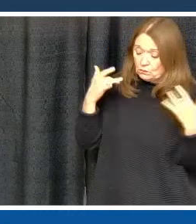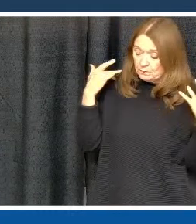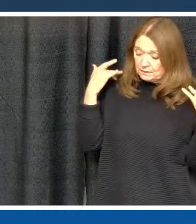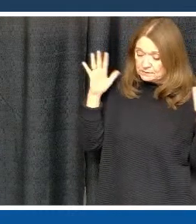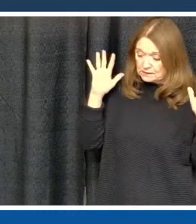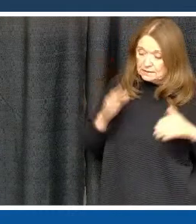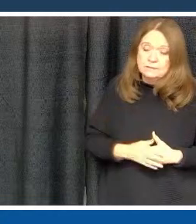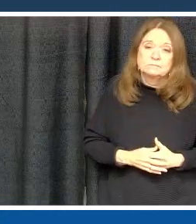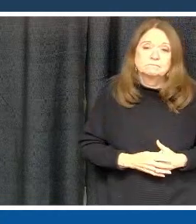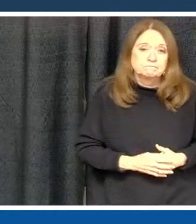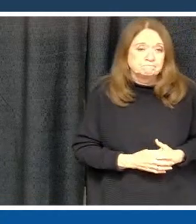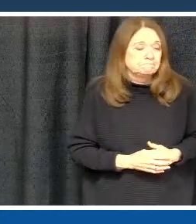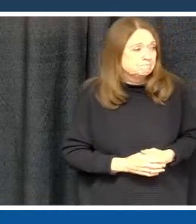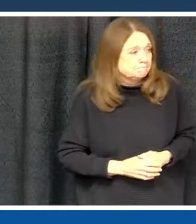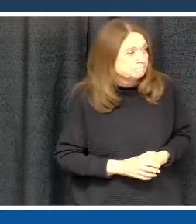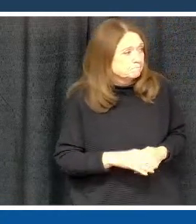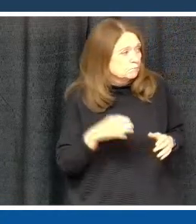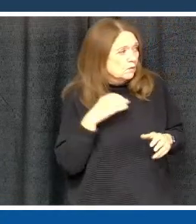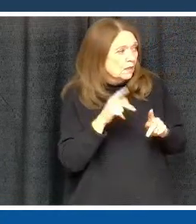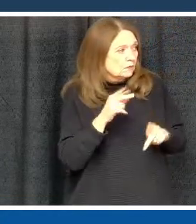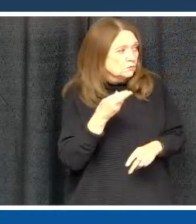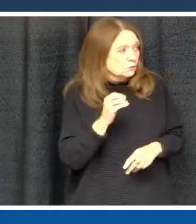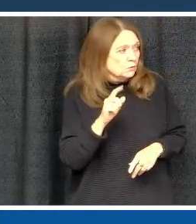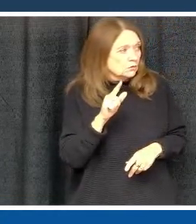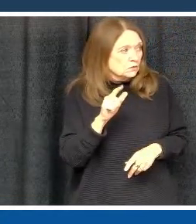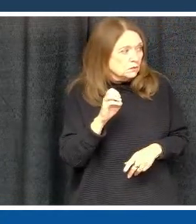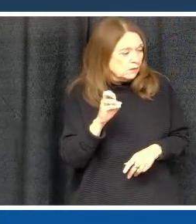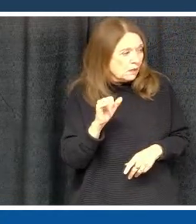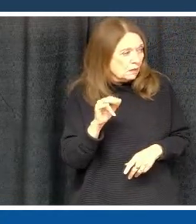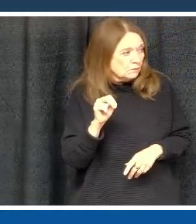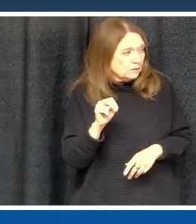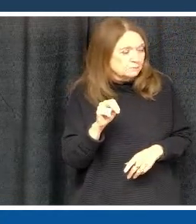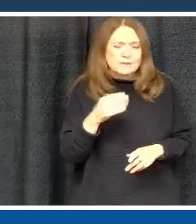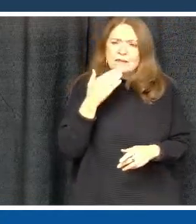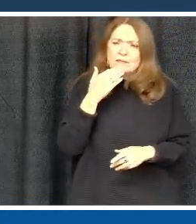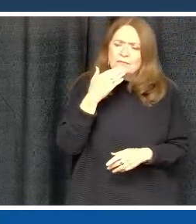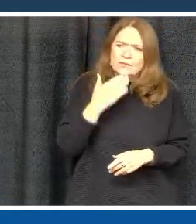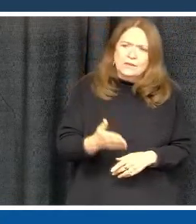abstaining. Councilperson Holloman, you're recognized. Thank you.